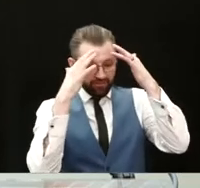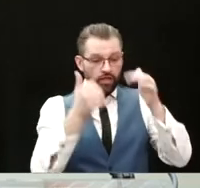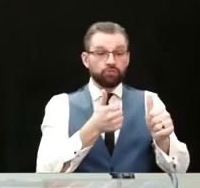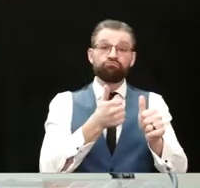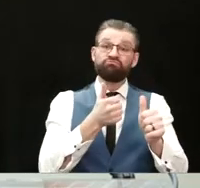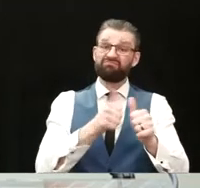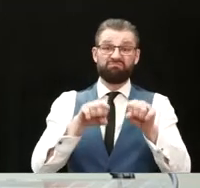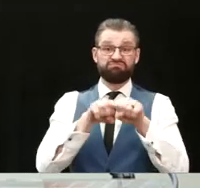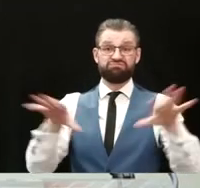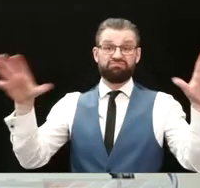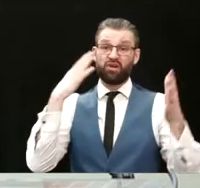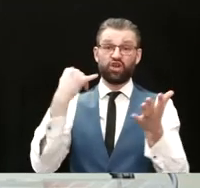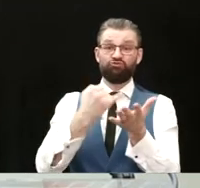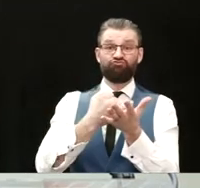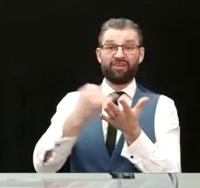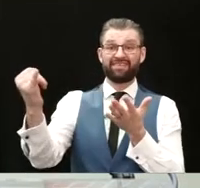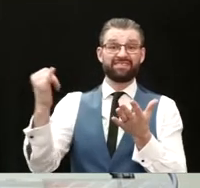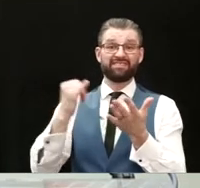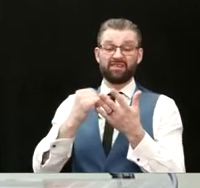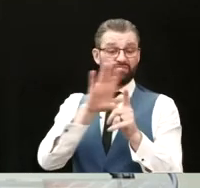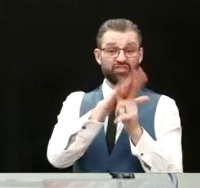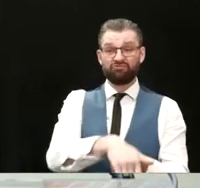promoted racism and discrimination.